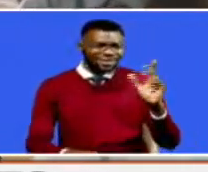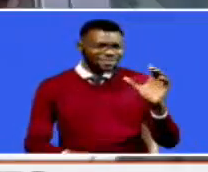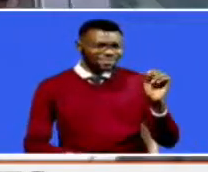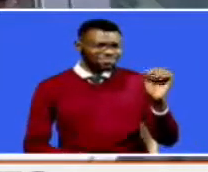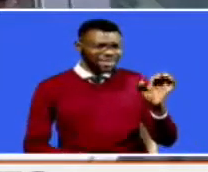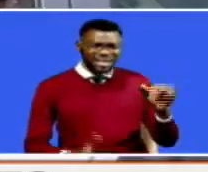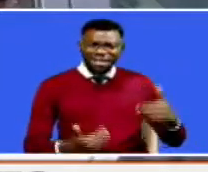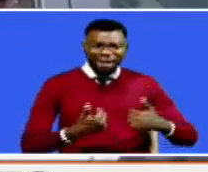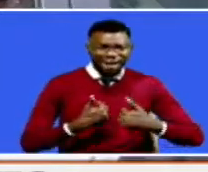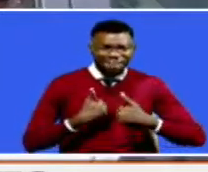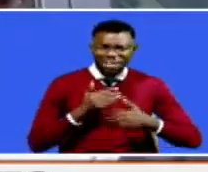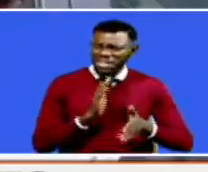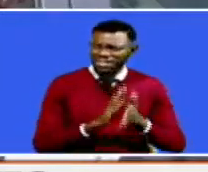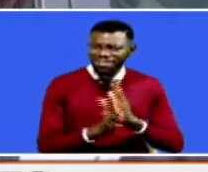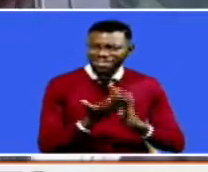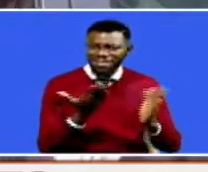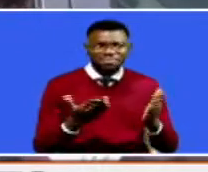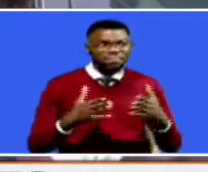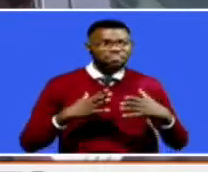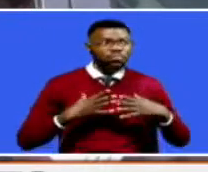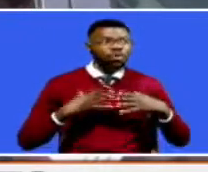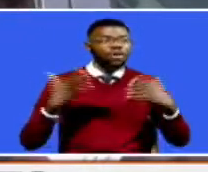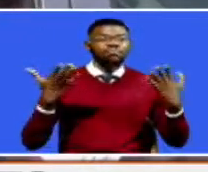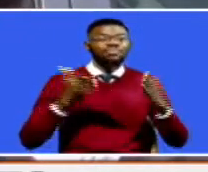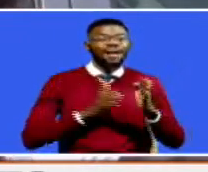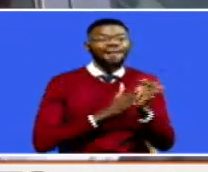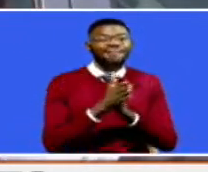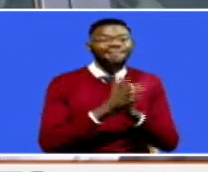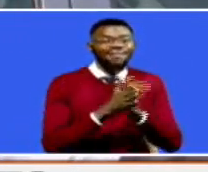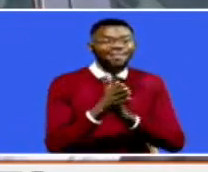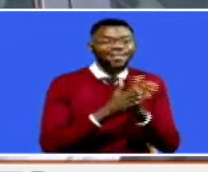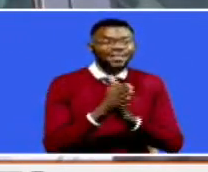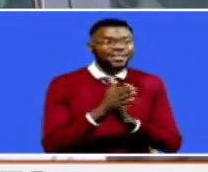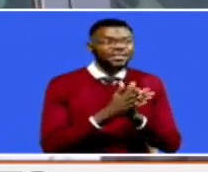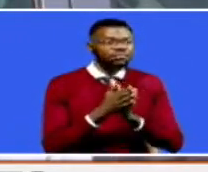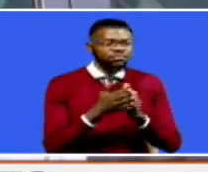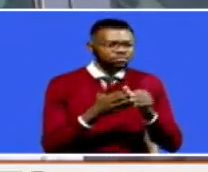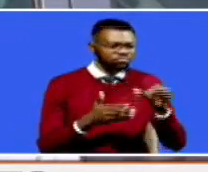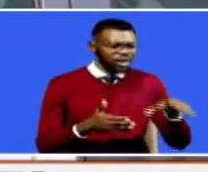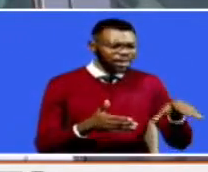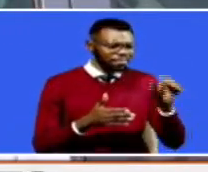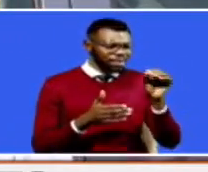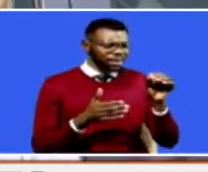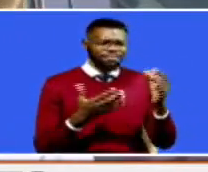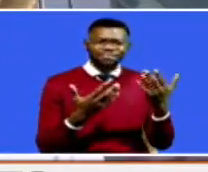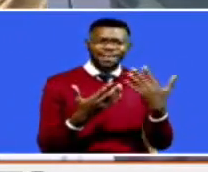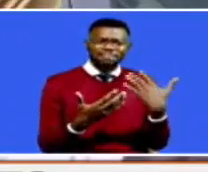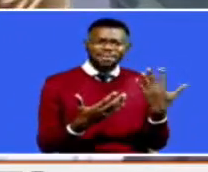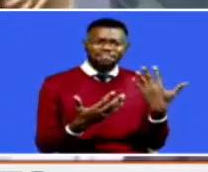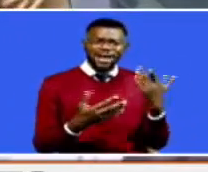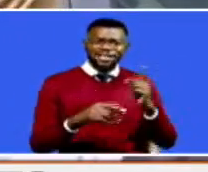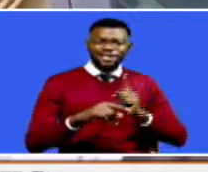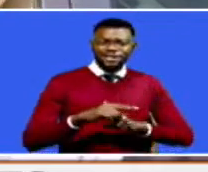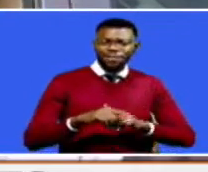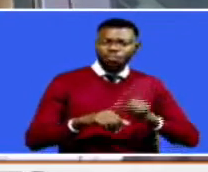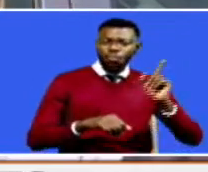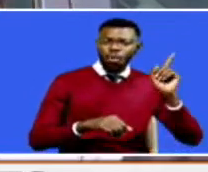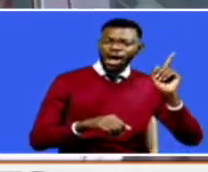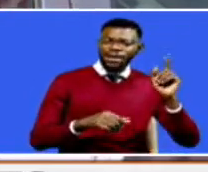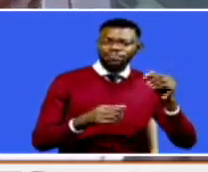This time there is no motivation, because what would motivate you? You've picked your paper at 1 o'clock, you arrive in